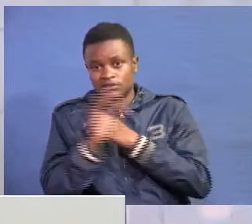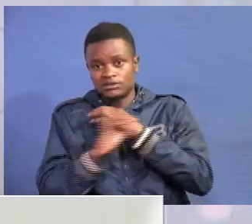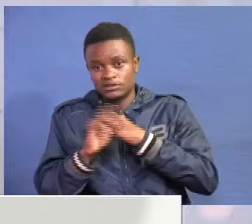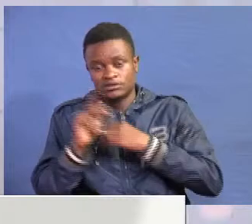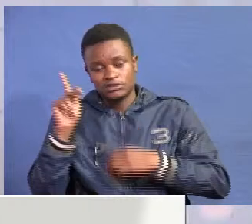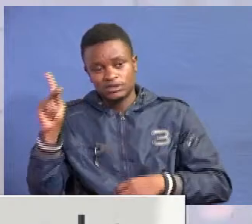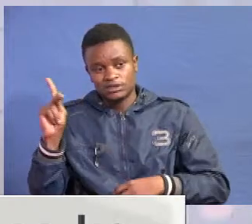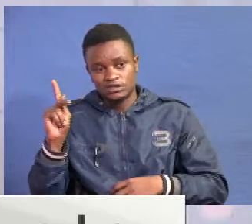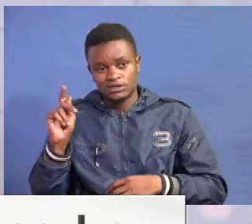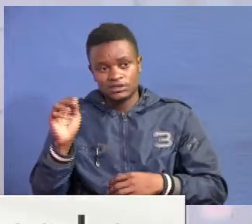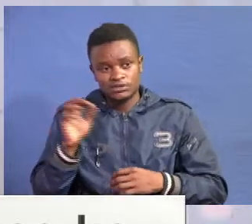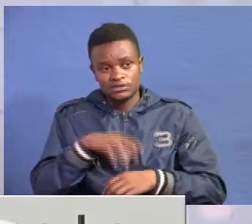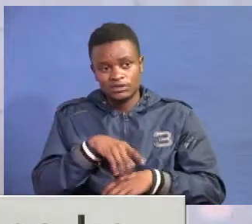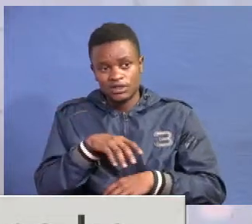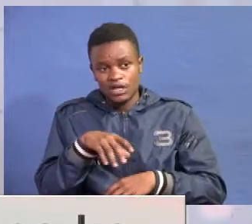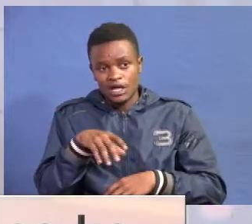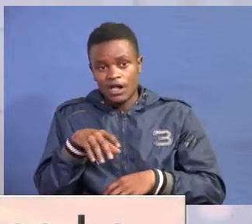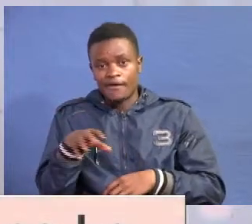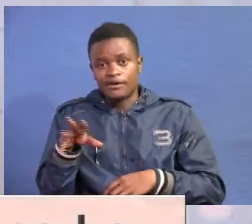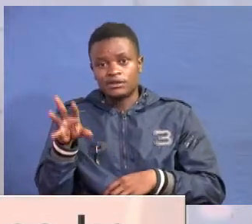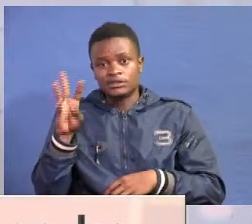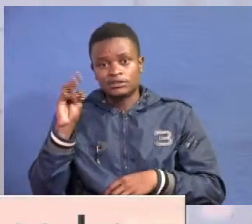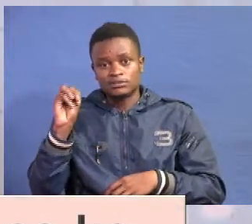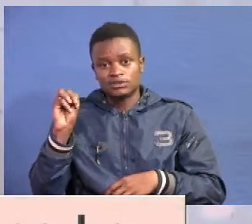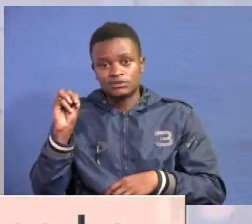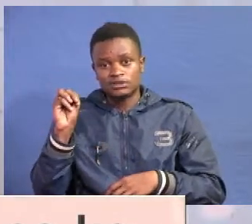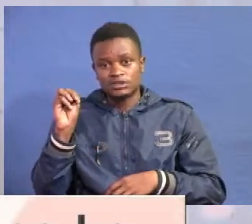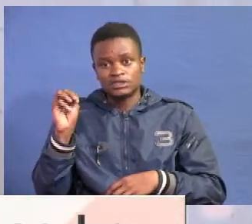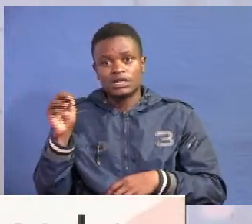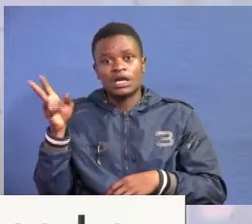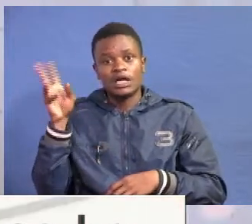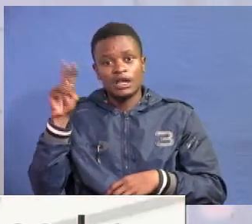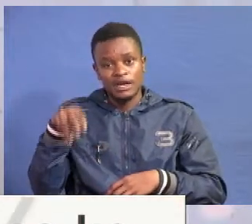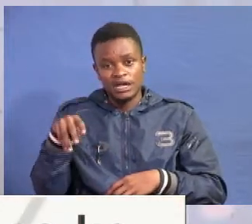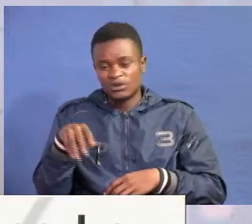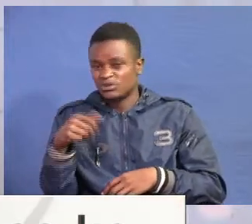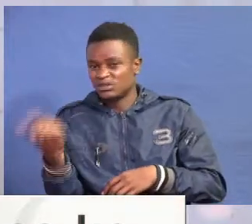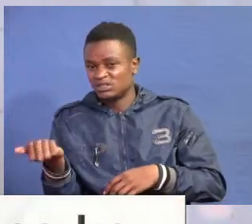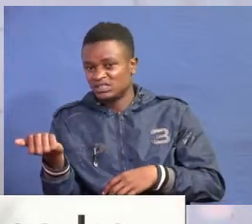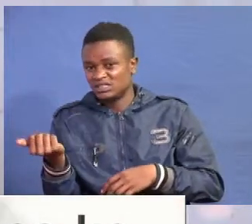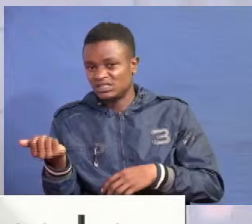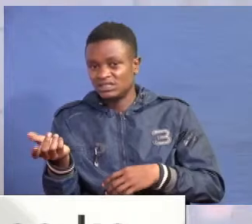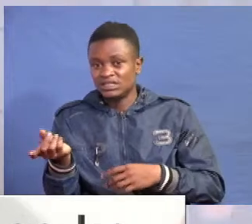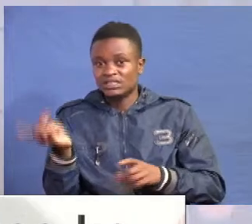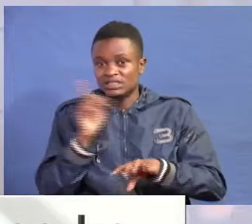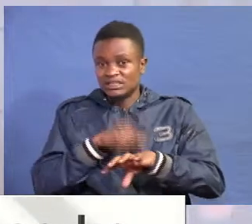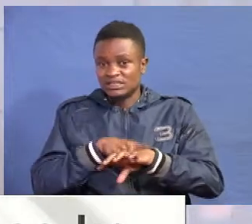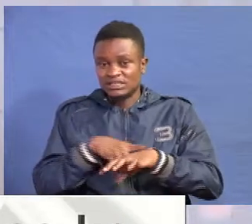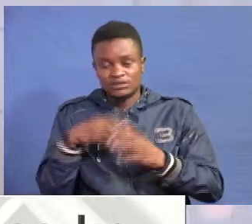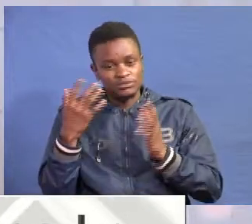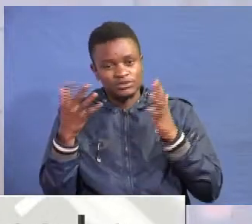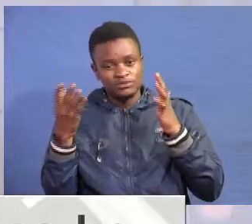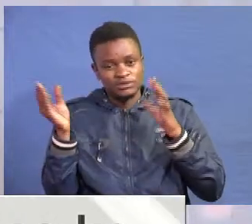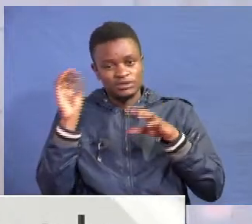Makueni, Narok and Kwale counties. The disbursement was made during a ceremony in